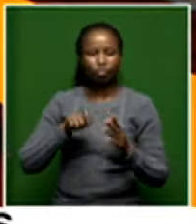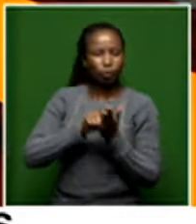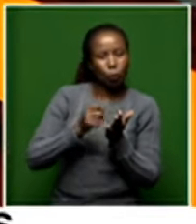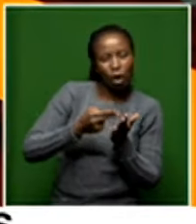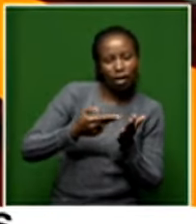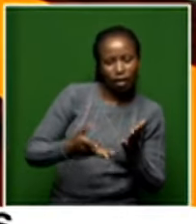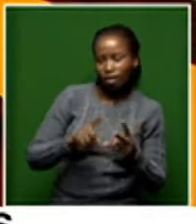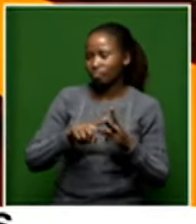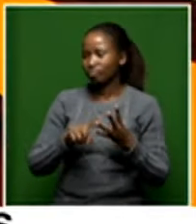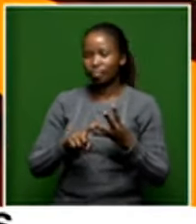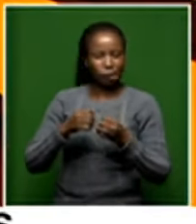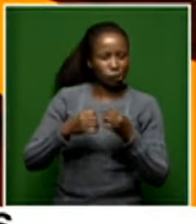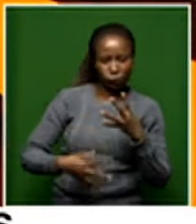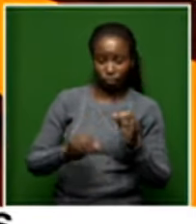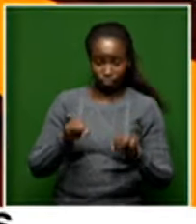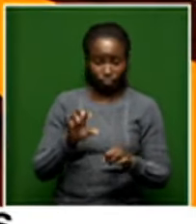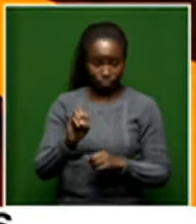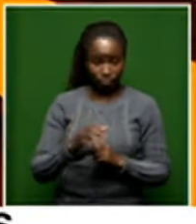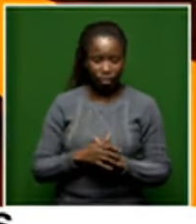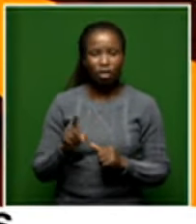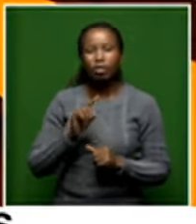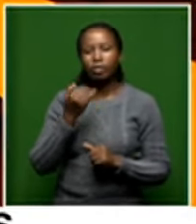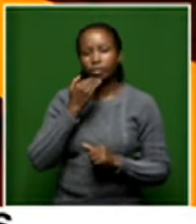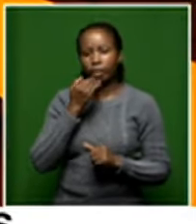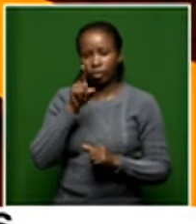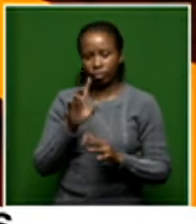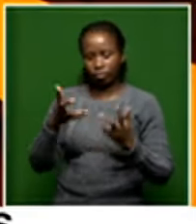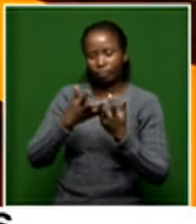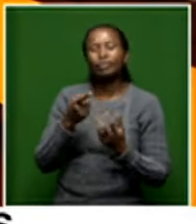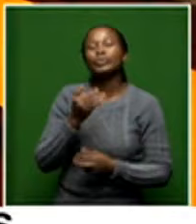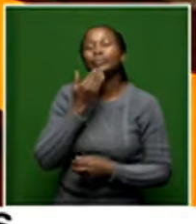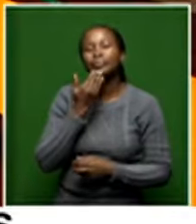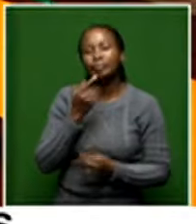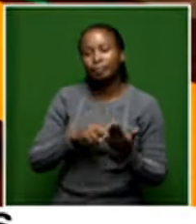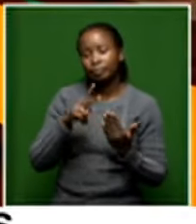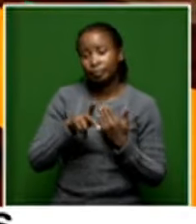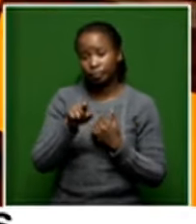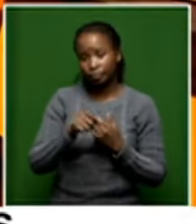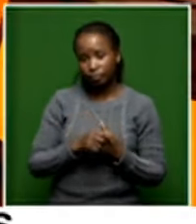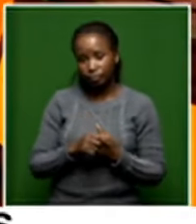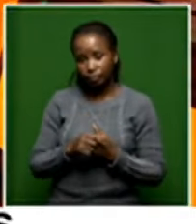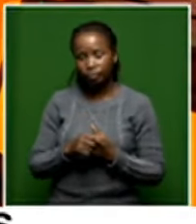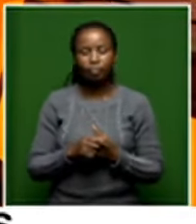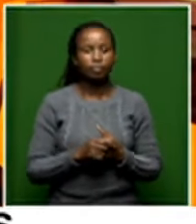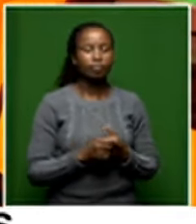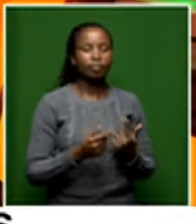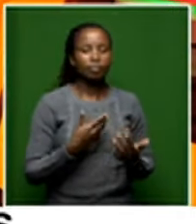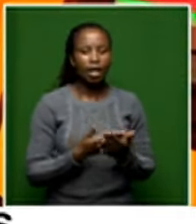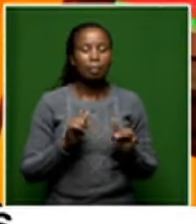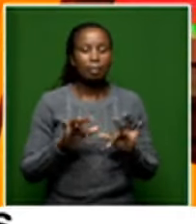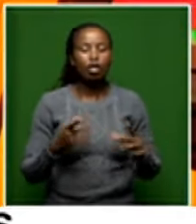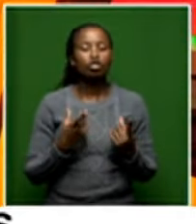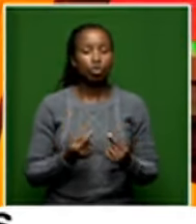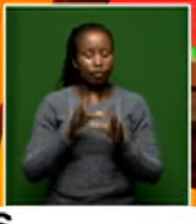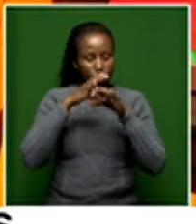So who in this industry can actually enroll for this project? So the term we use is sort of music creators, and it's exactly